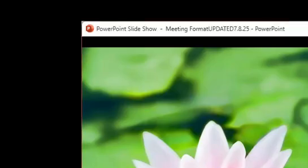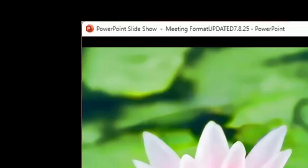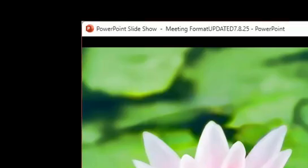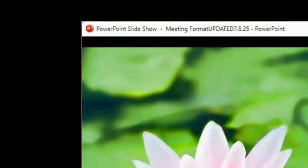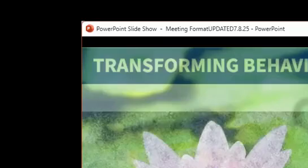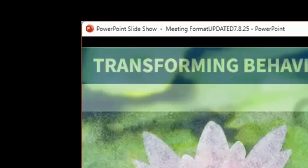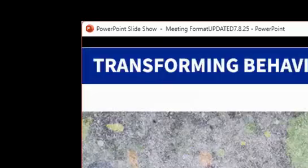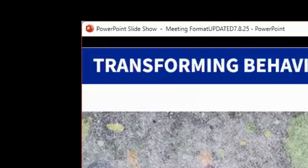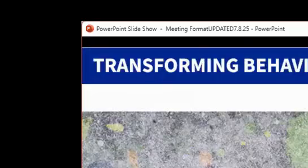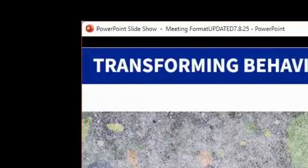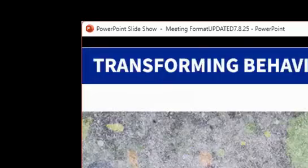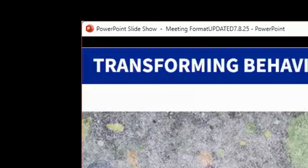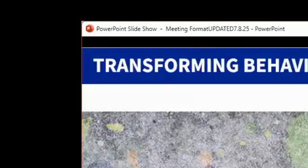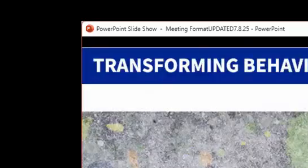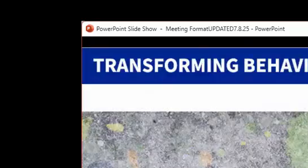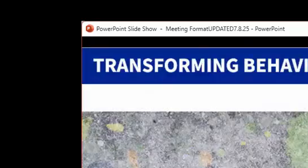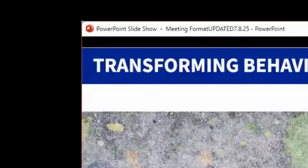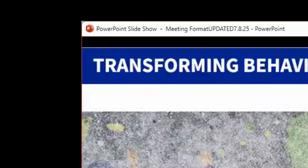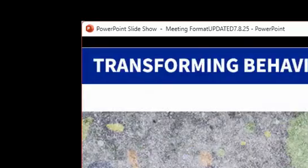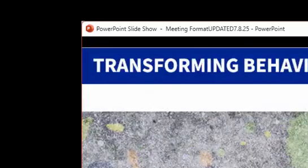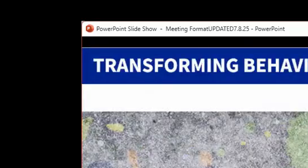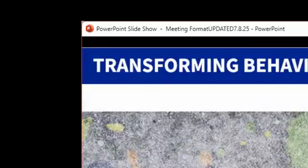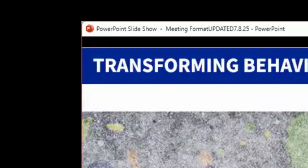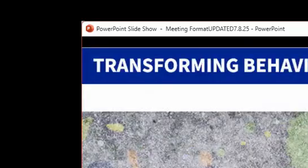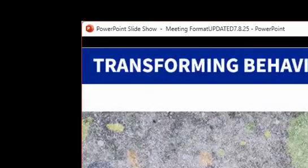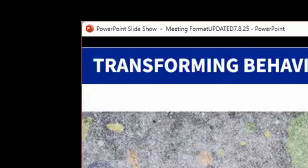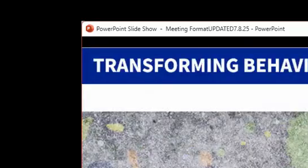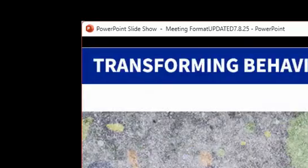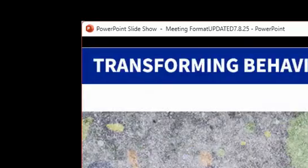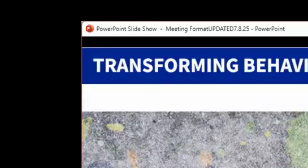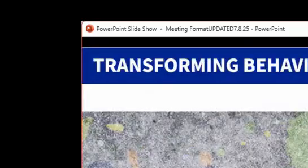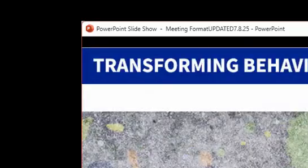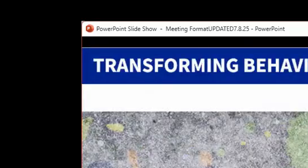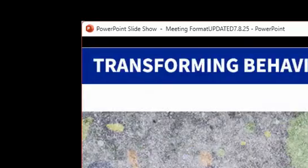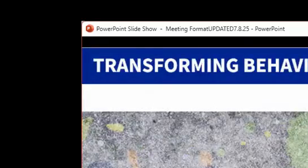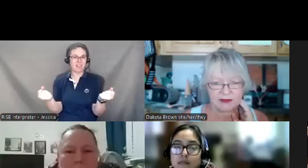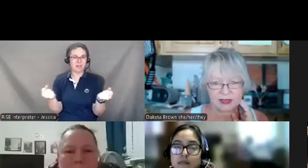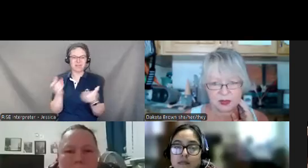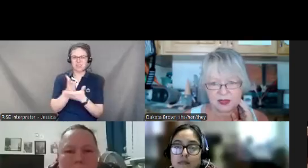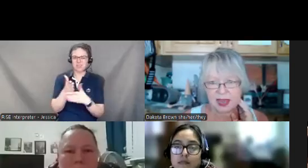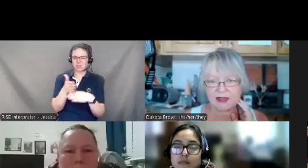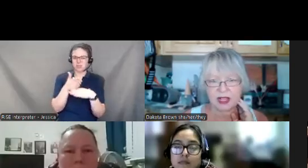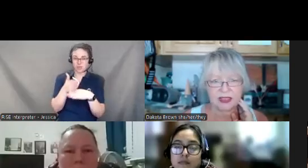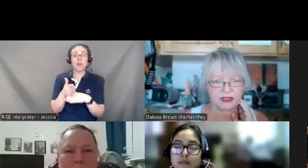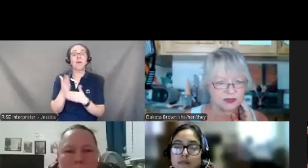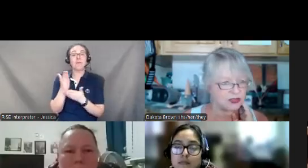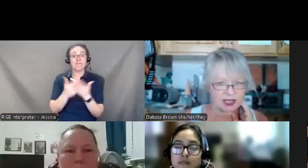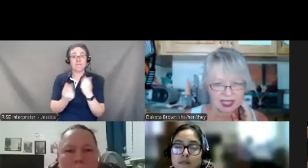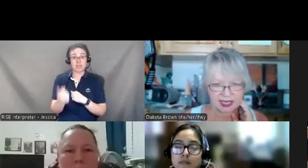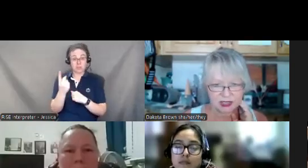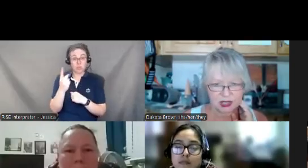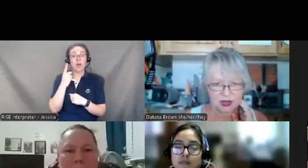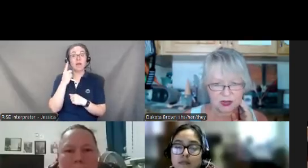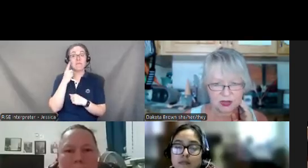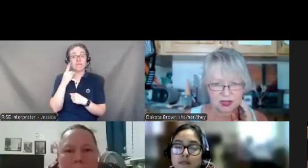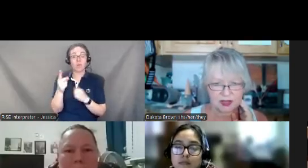That's all I wanted to get for you. I have a brief presentation about Phase 1 of the Behavioral Health Services Act.